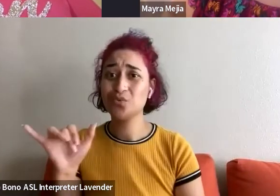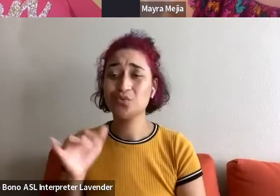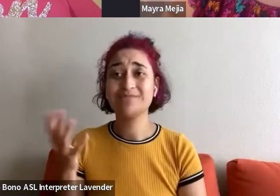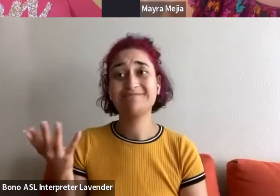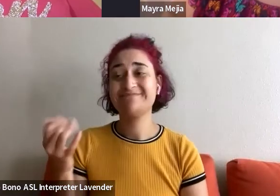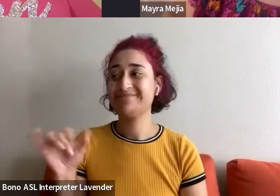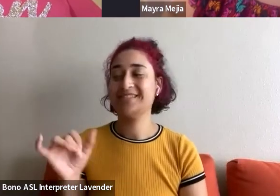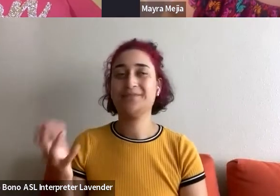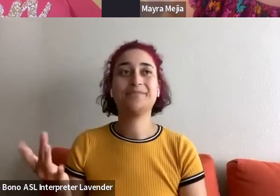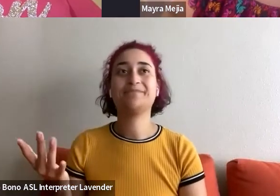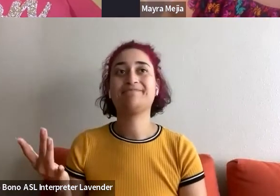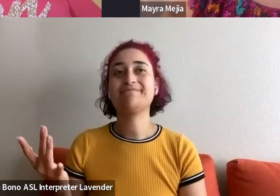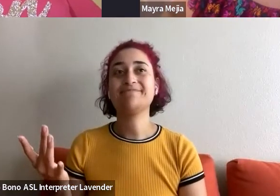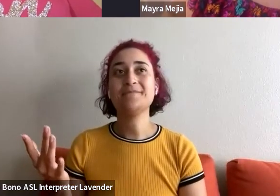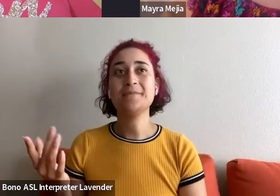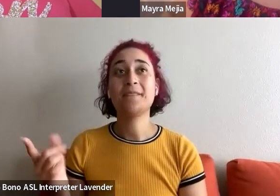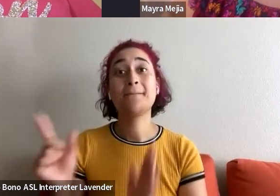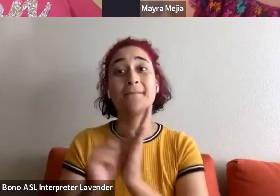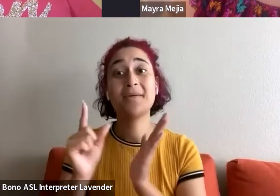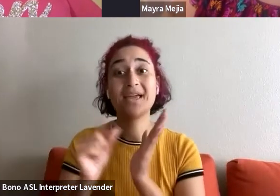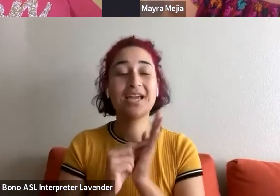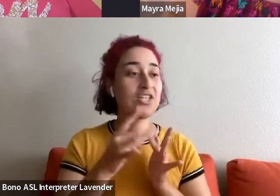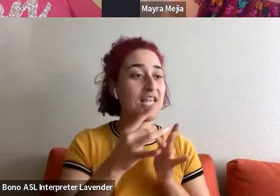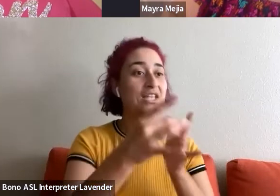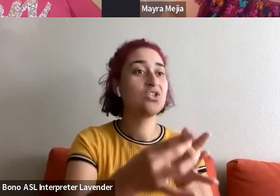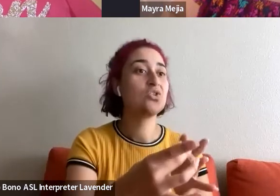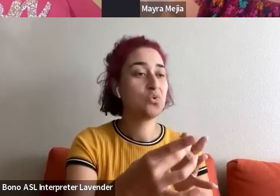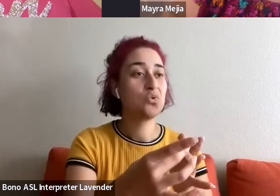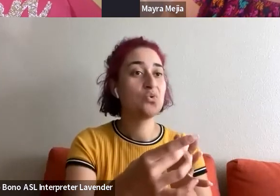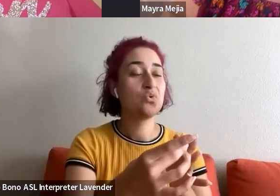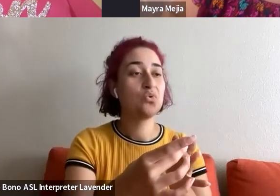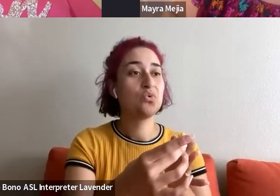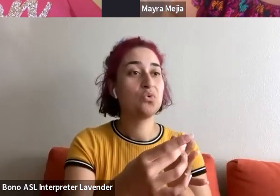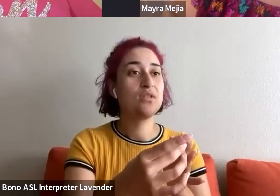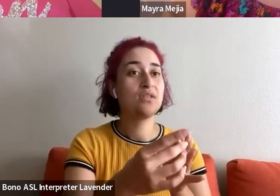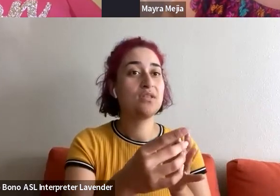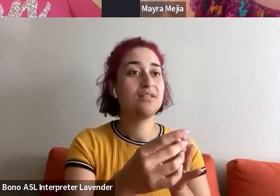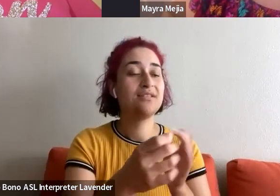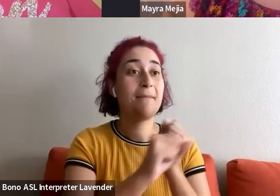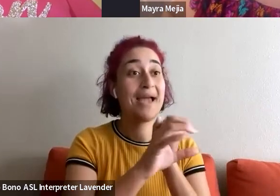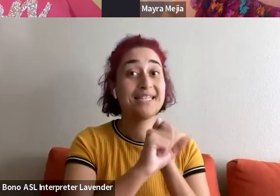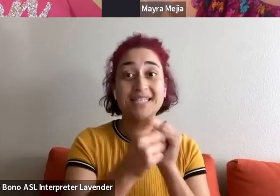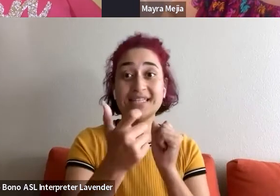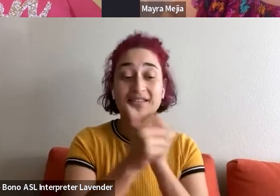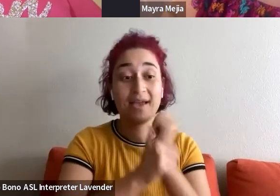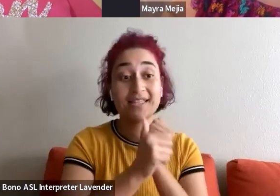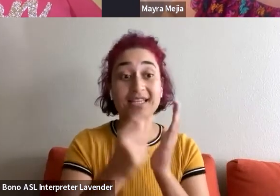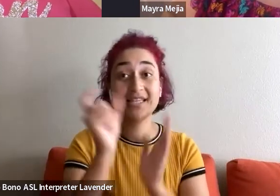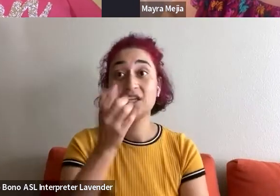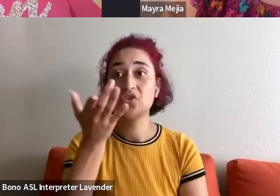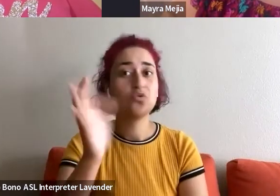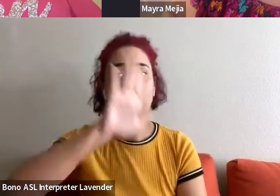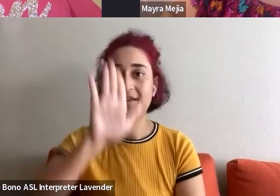like, the publications need you, the magazines need you, and we should never have one or two sole